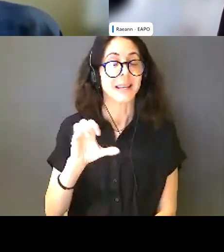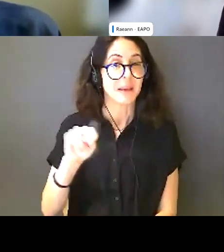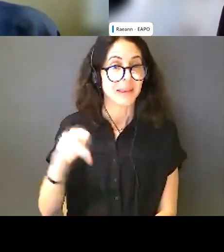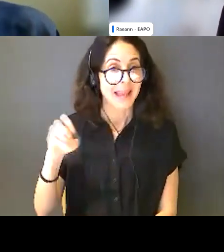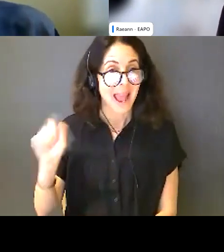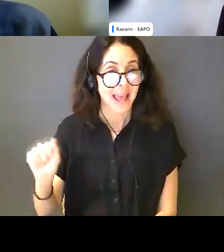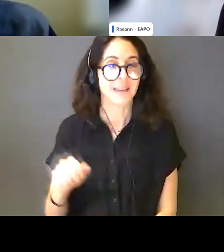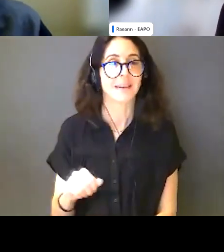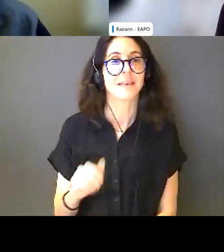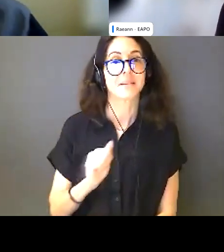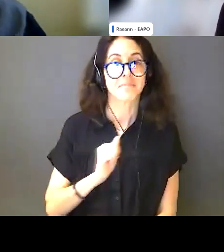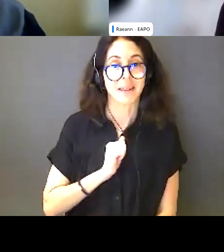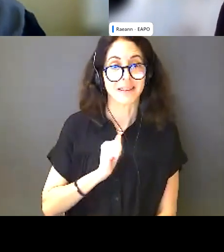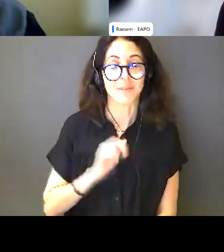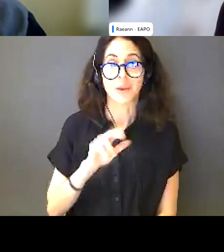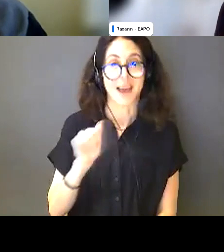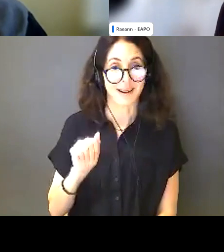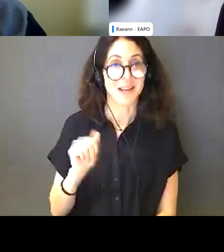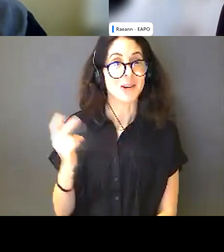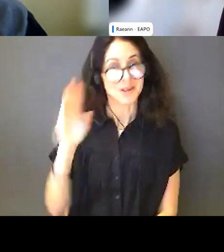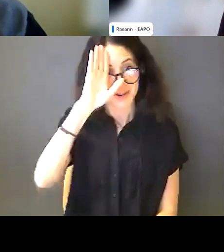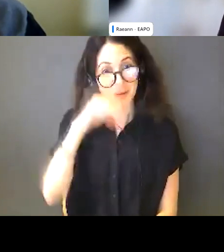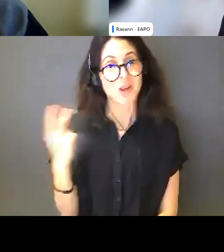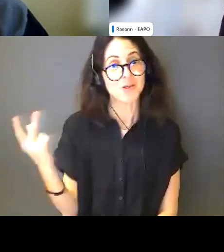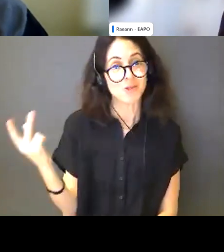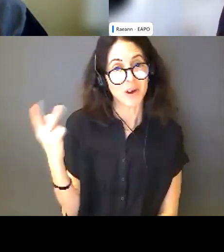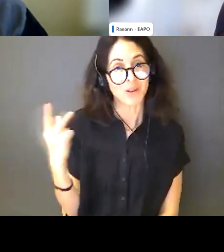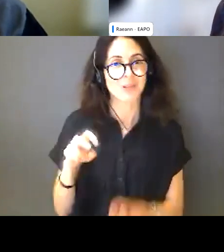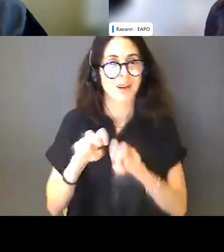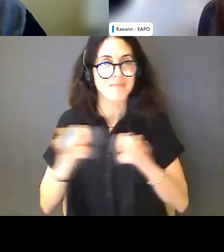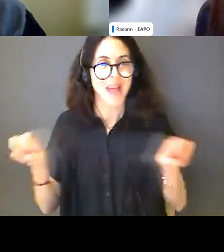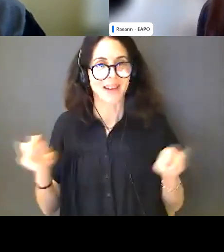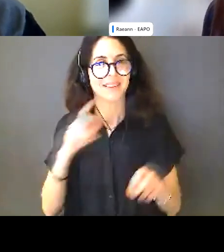were on the hiring committee for you, Benedict, way back when.